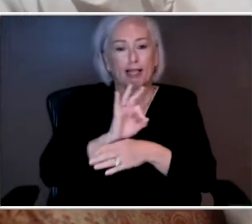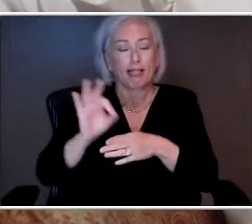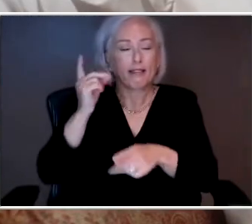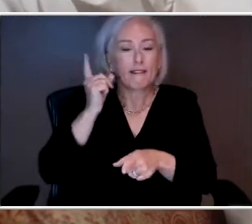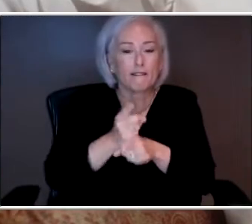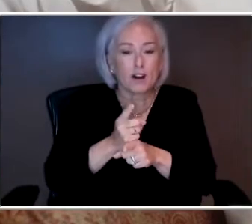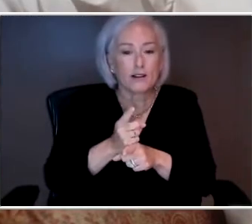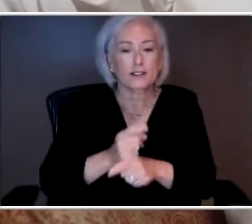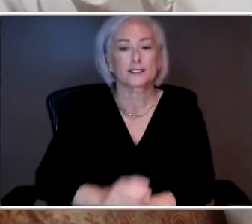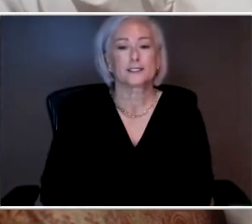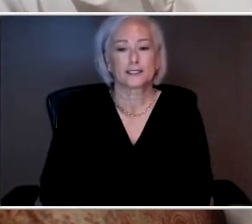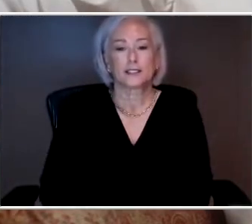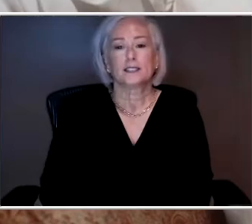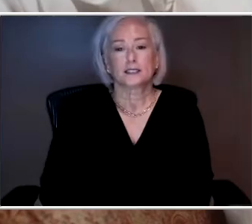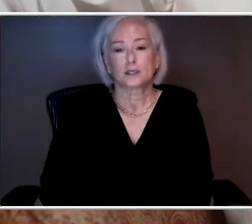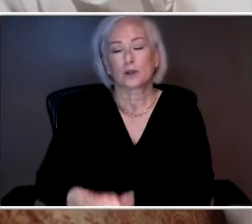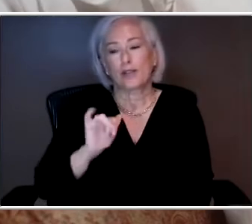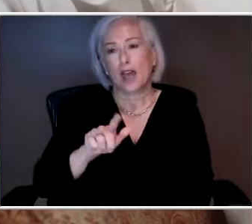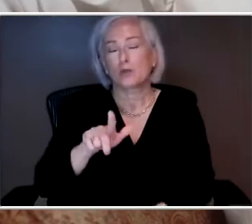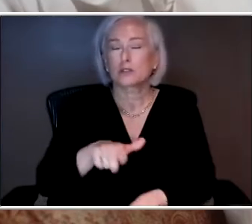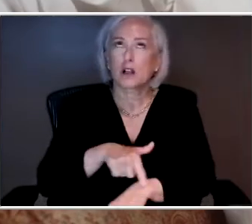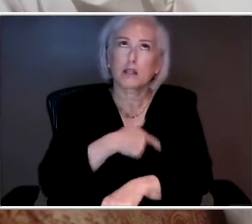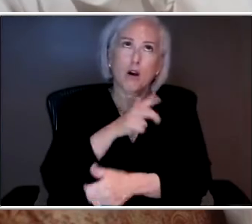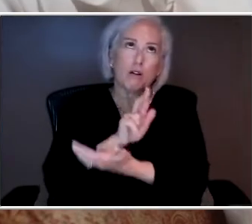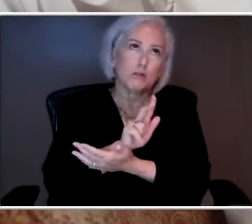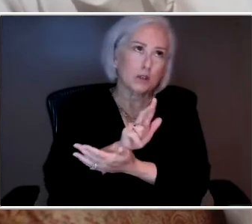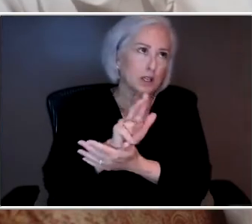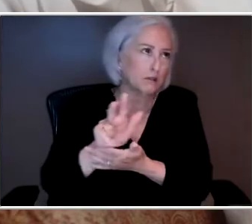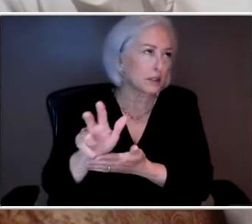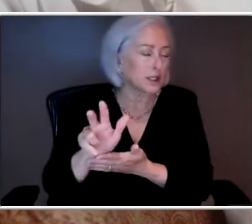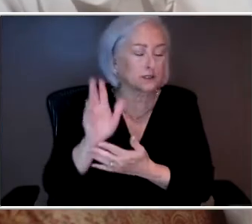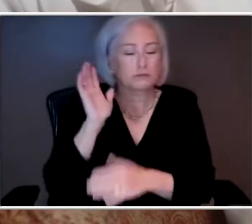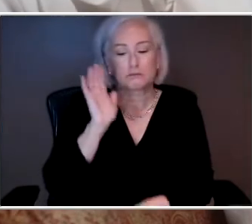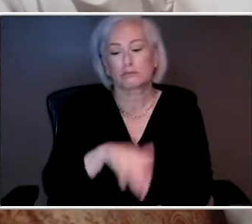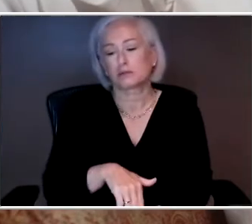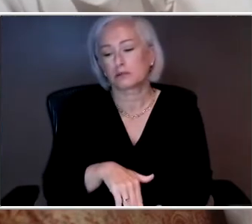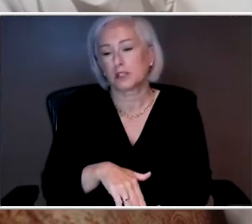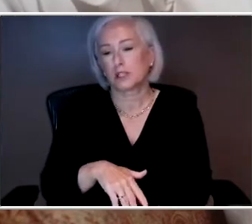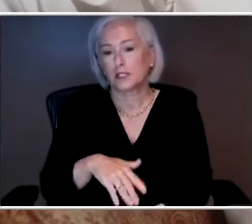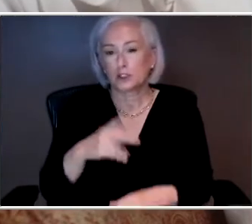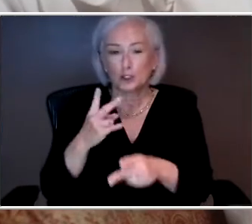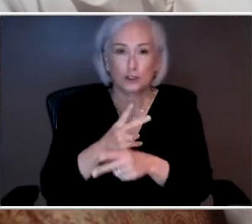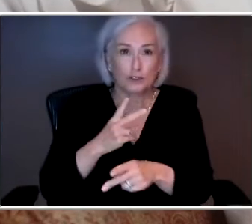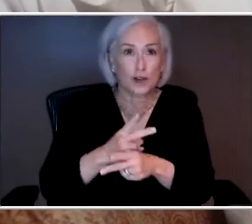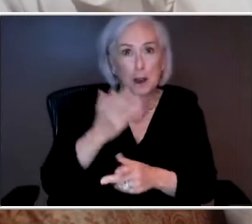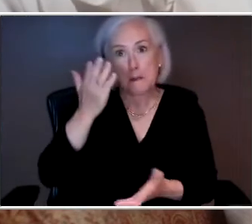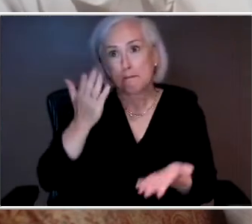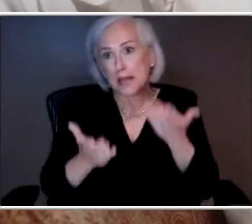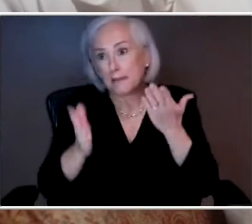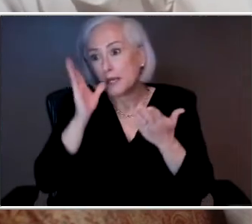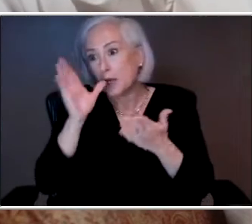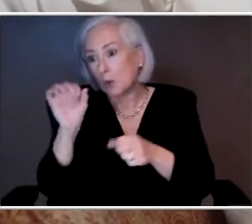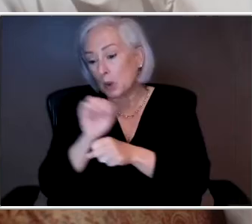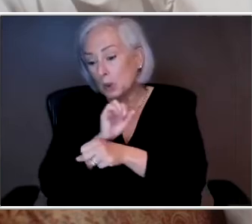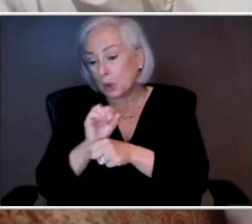So that was the longest 3 weeks of my life, to find out that maybe it might come around.